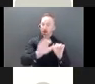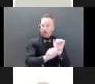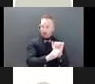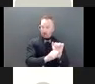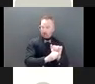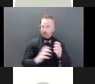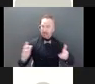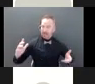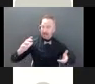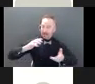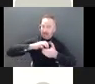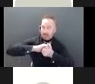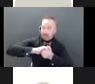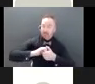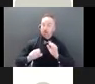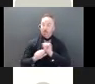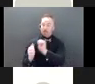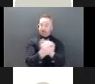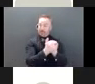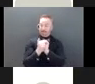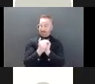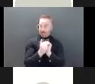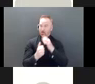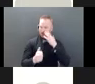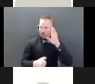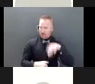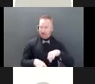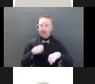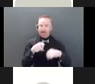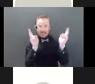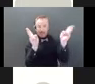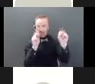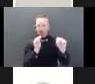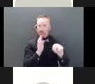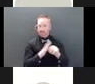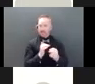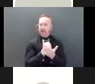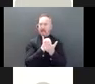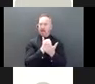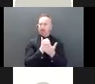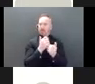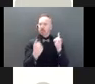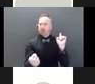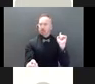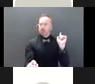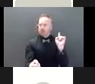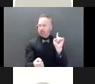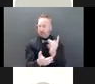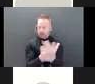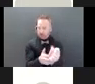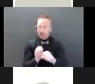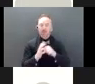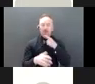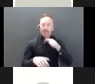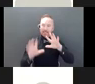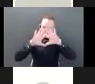as we know, can help prevent this issue, we need to work in a global response to